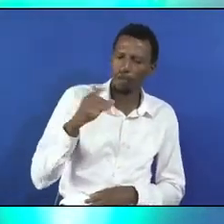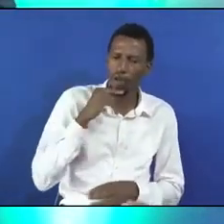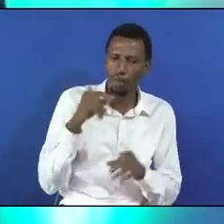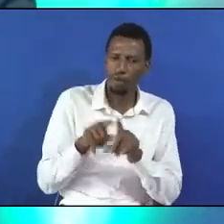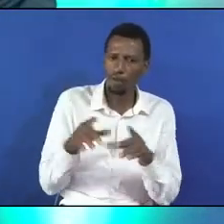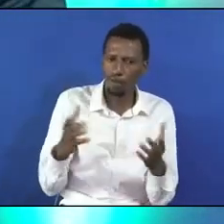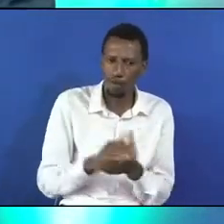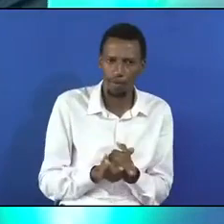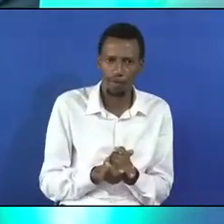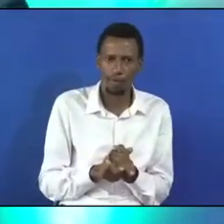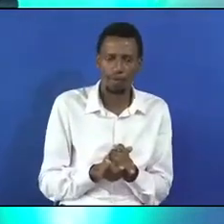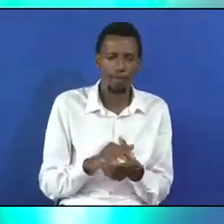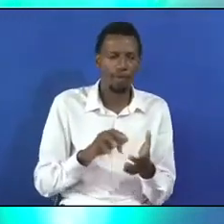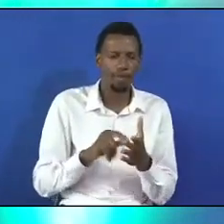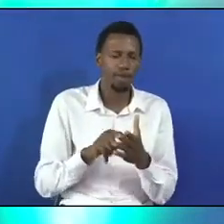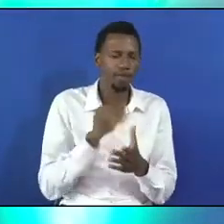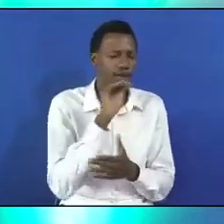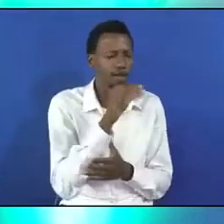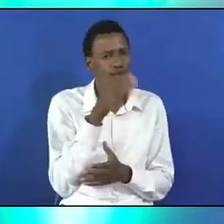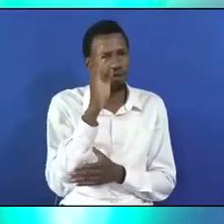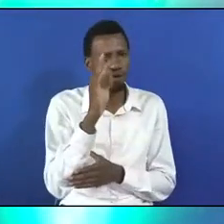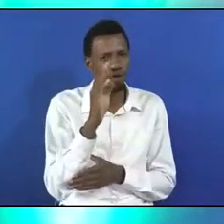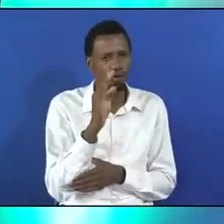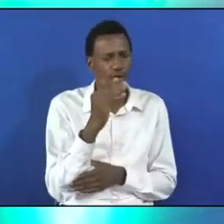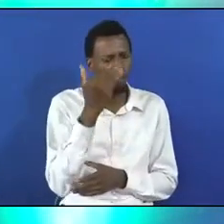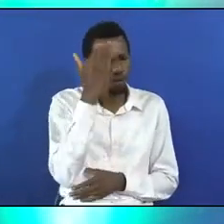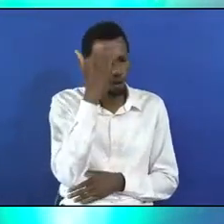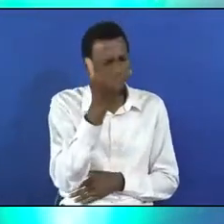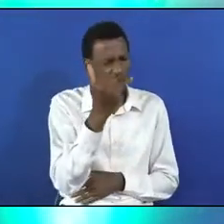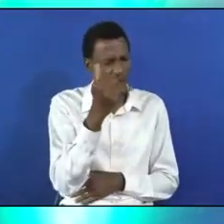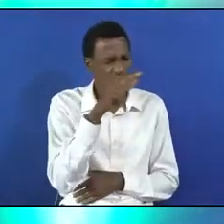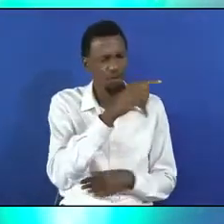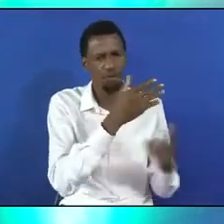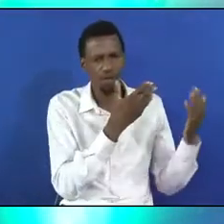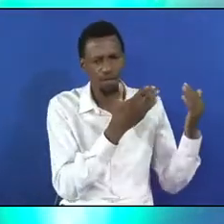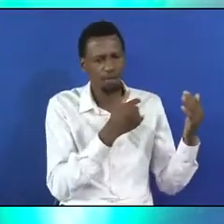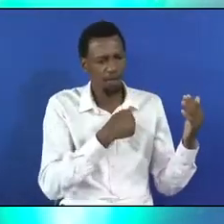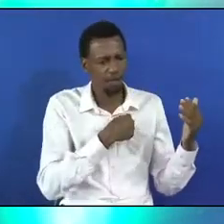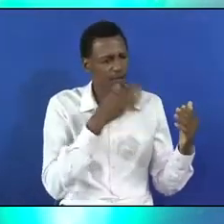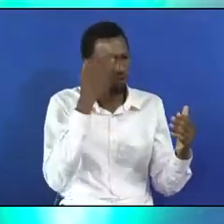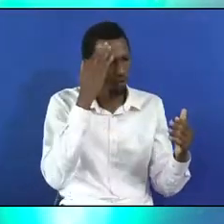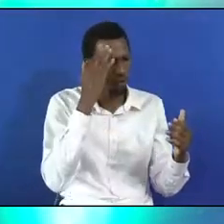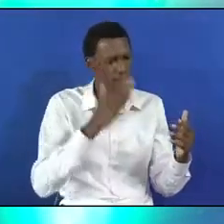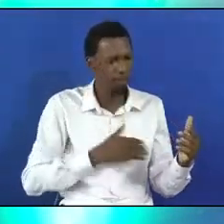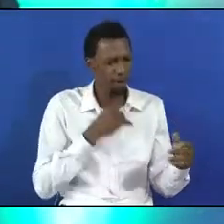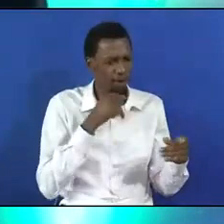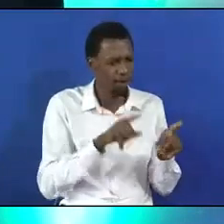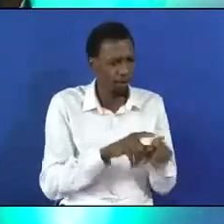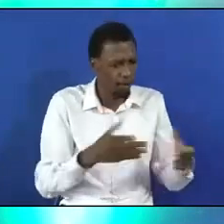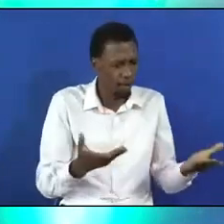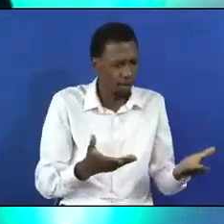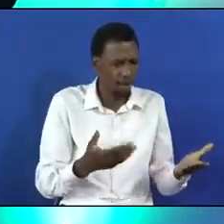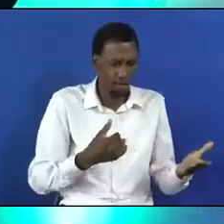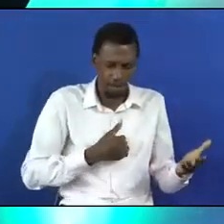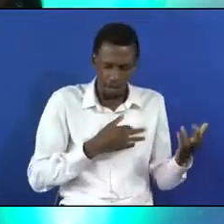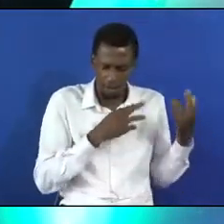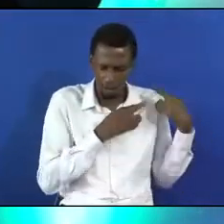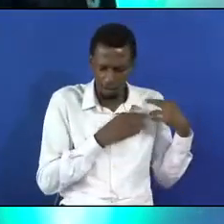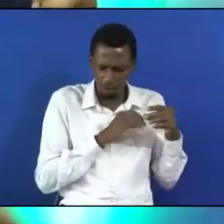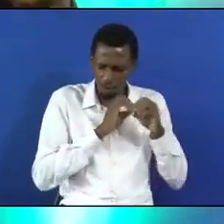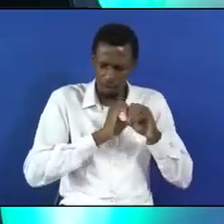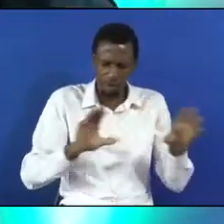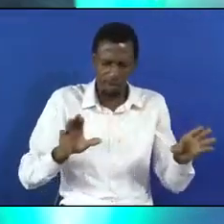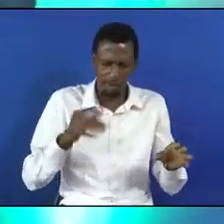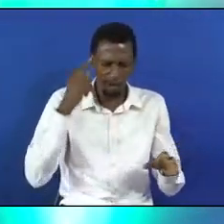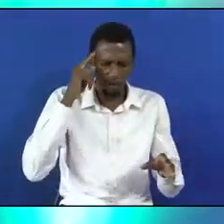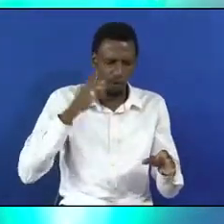to God, why on earth would you even expect me to know such a thing? I have no responsibility